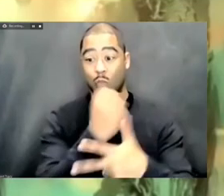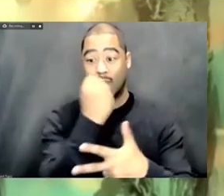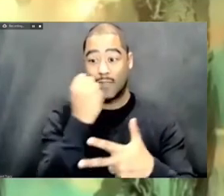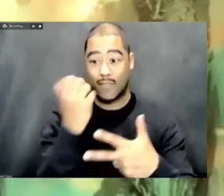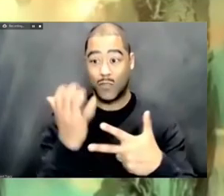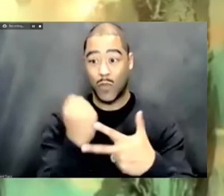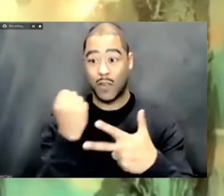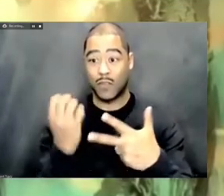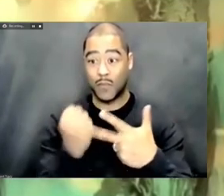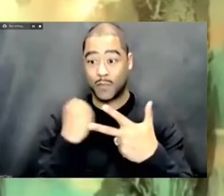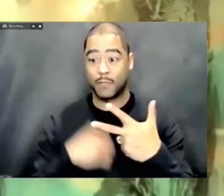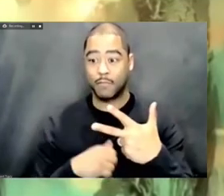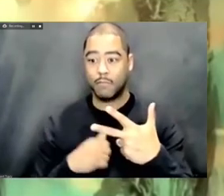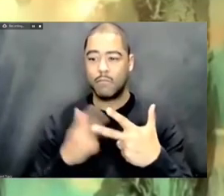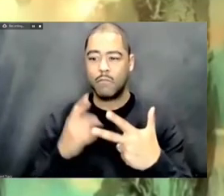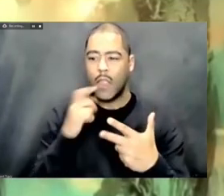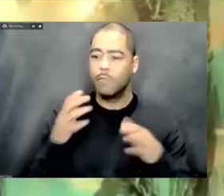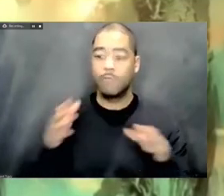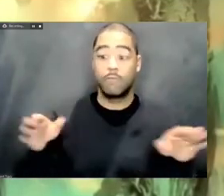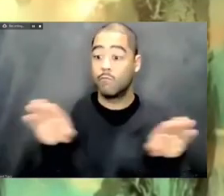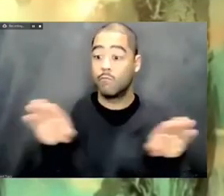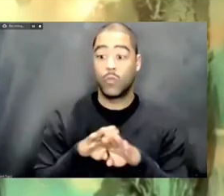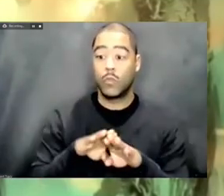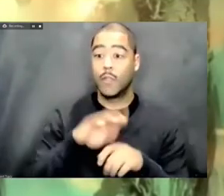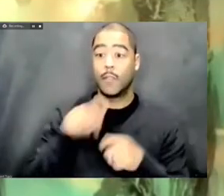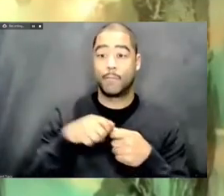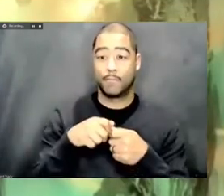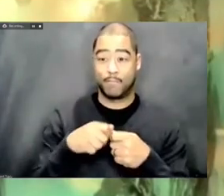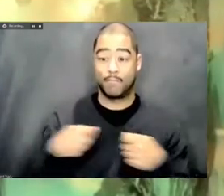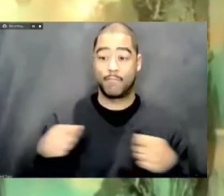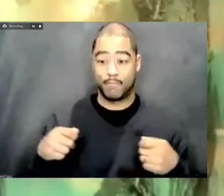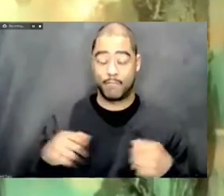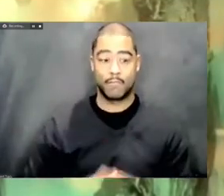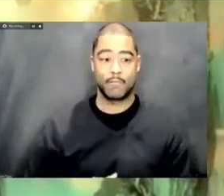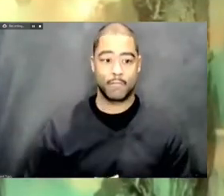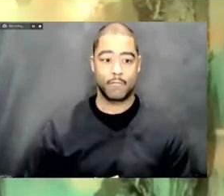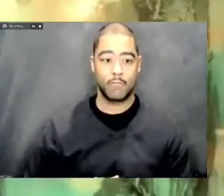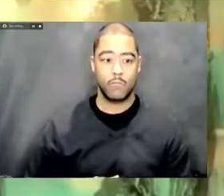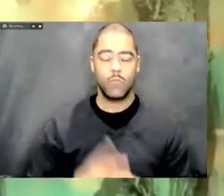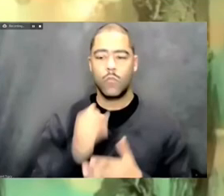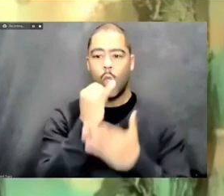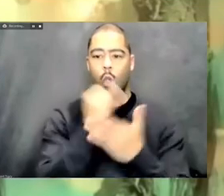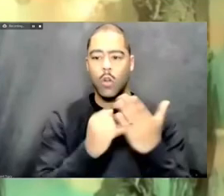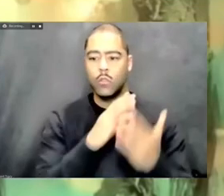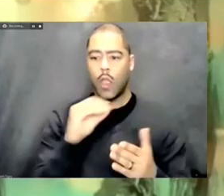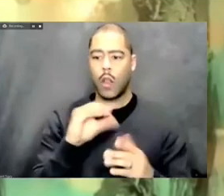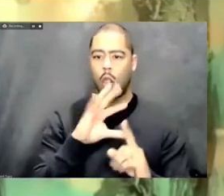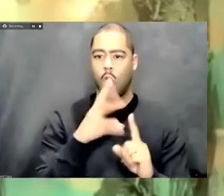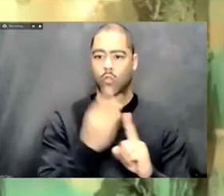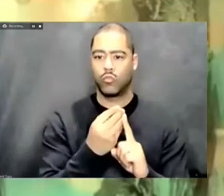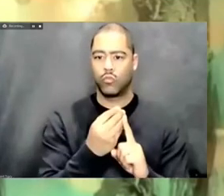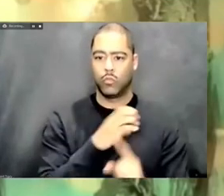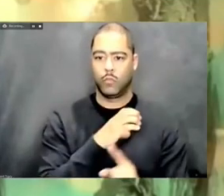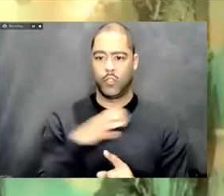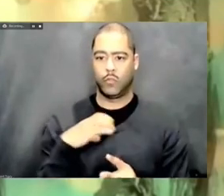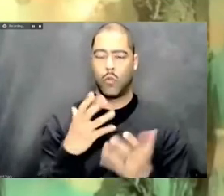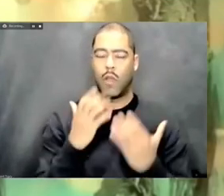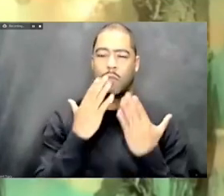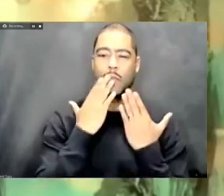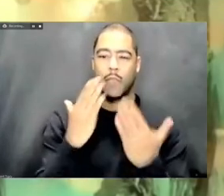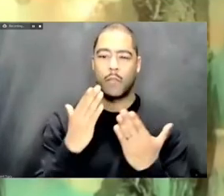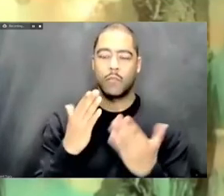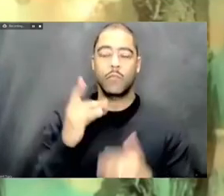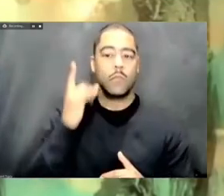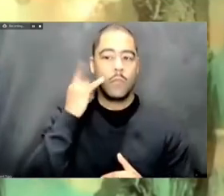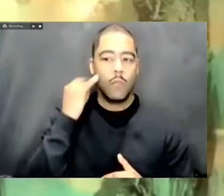couple quick final closing remarks. The Arts and Culture Commission would first like to thank the California Arts